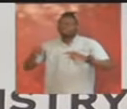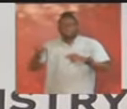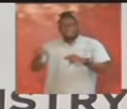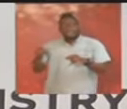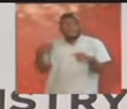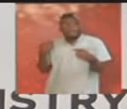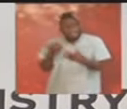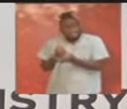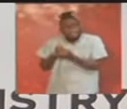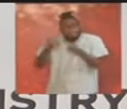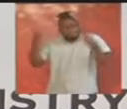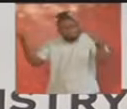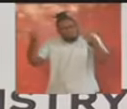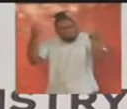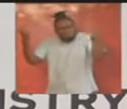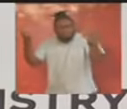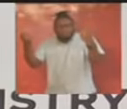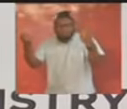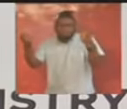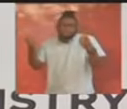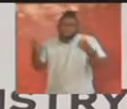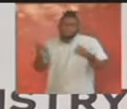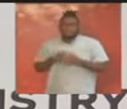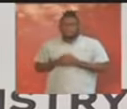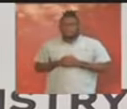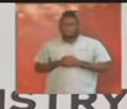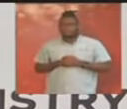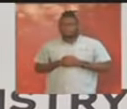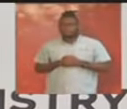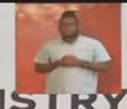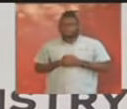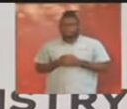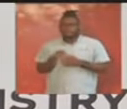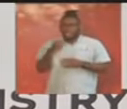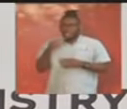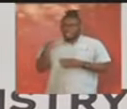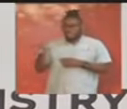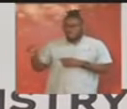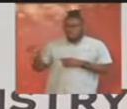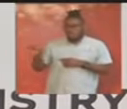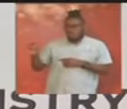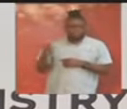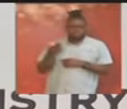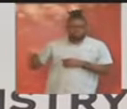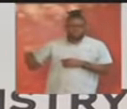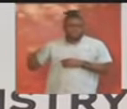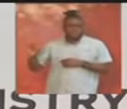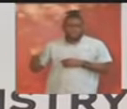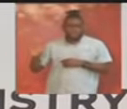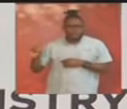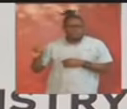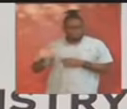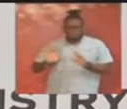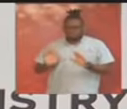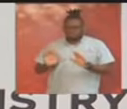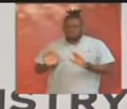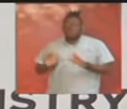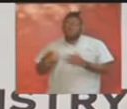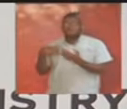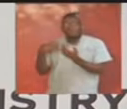person has been turned away with respect to their admission and entry into Trinidad and Tobago and at a state or state supervised